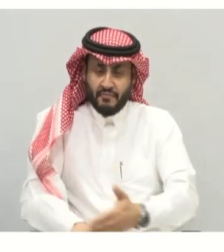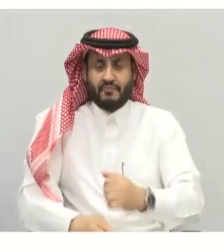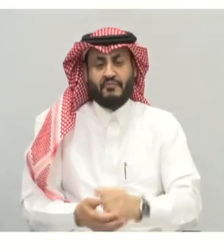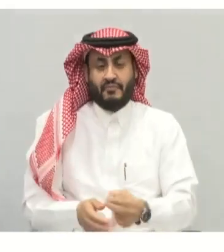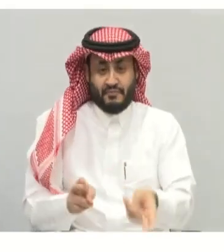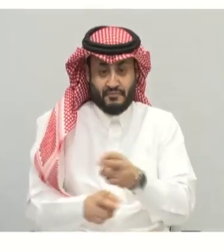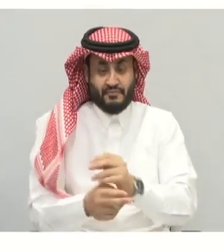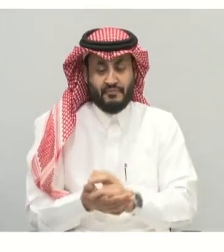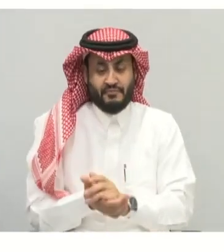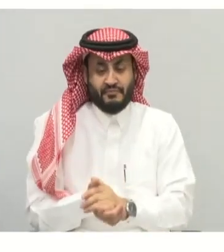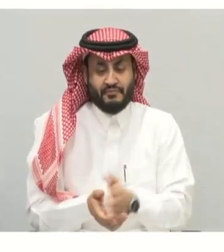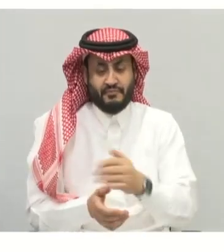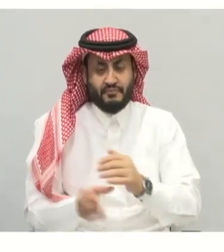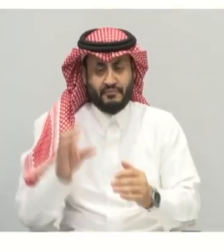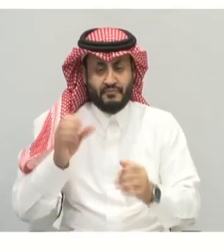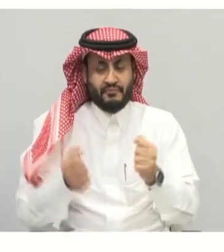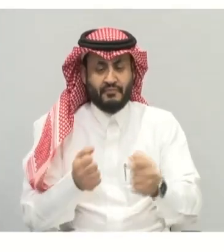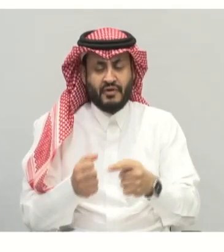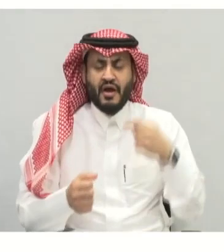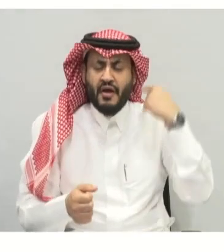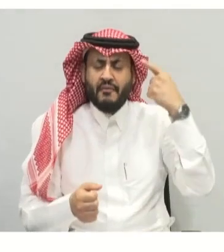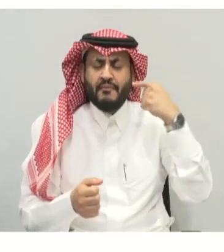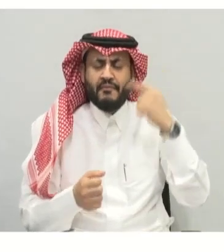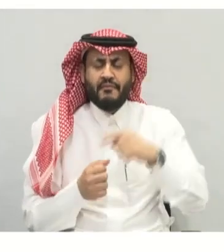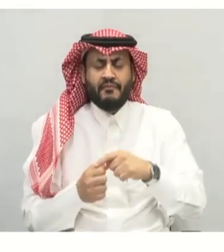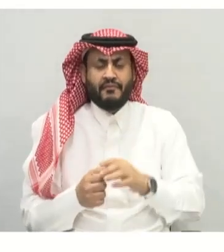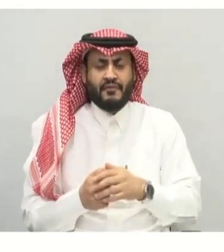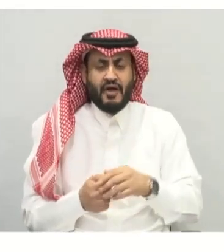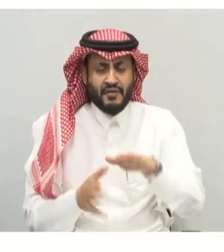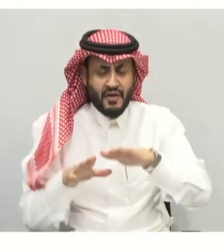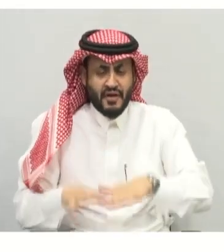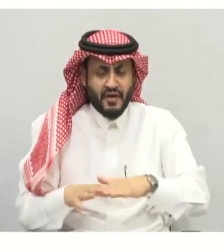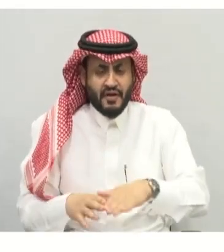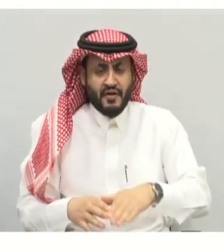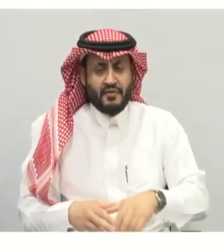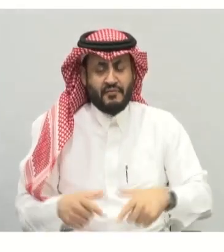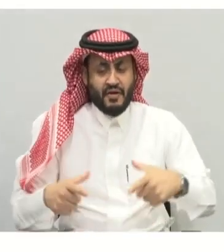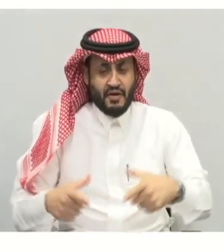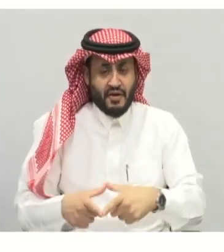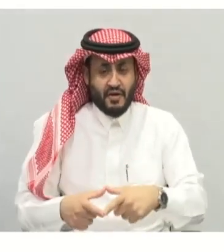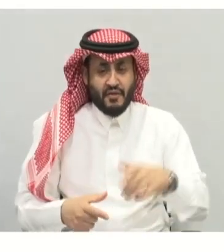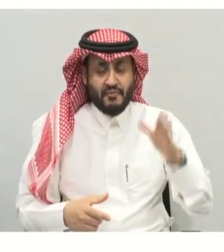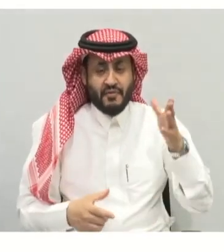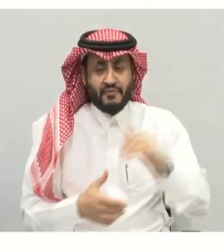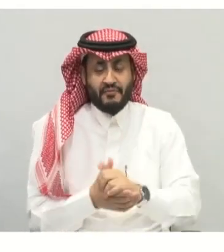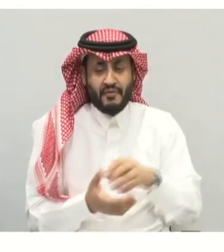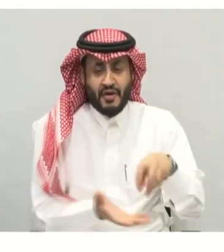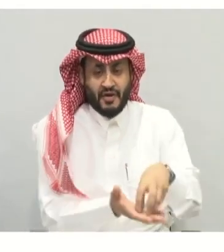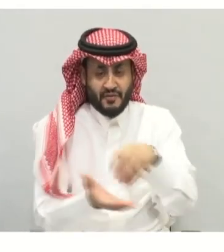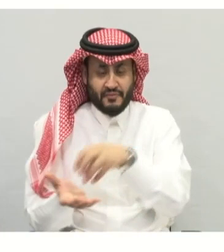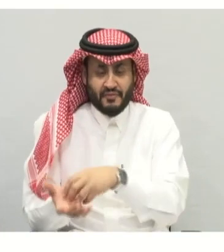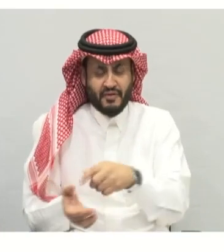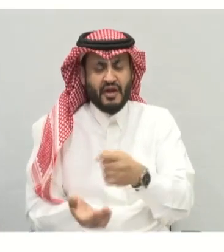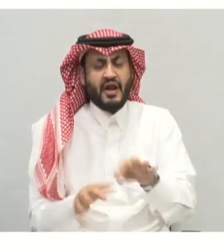this in exercise C I ask you to imagine that you are staying in a foreign country and so write an email to a friend about